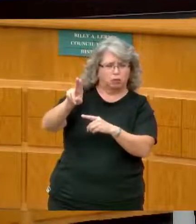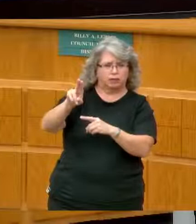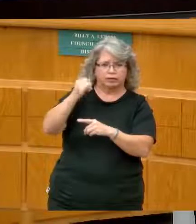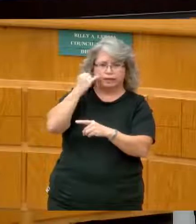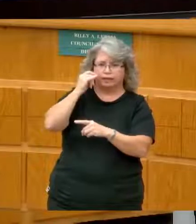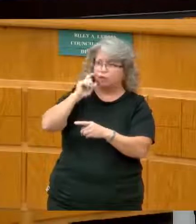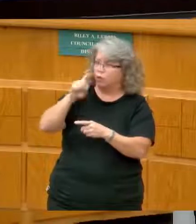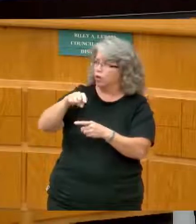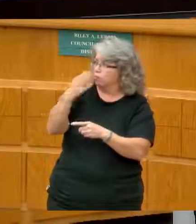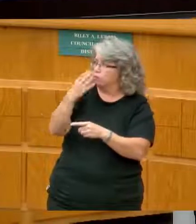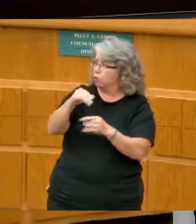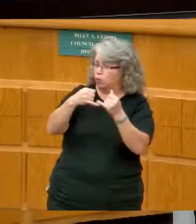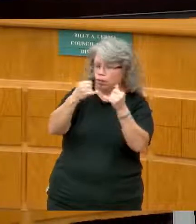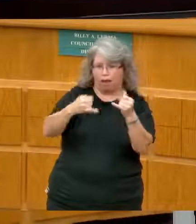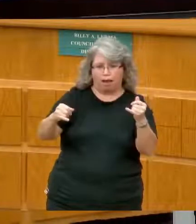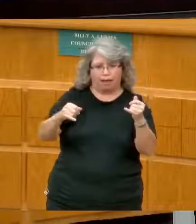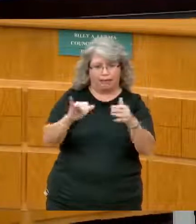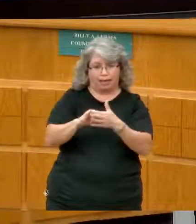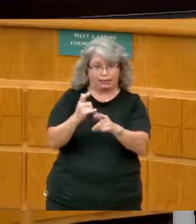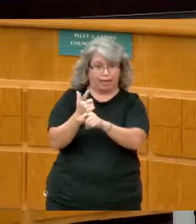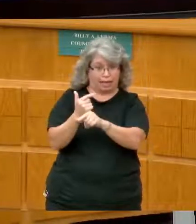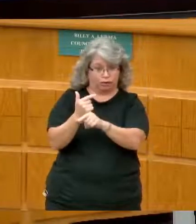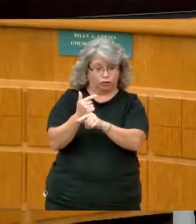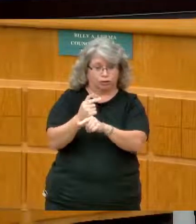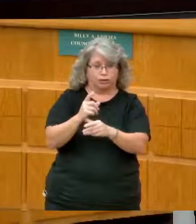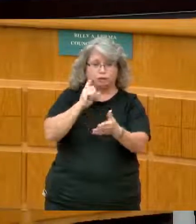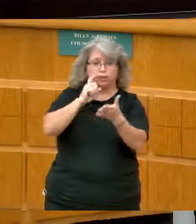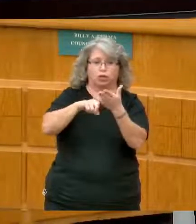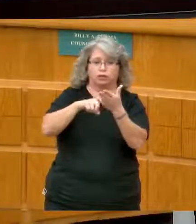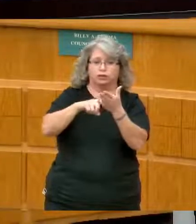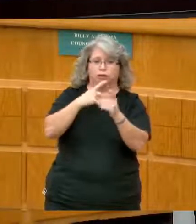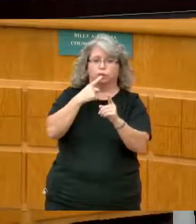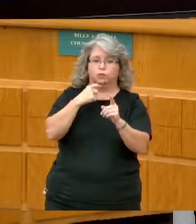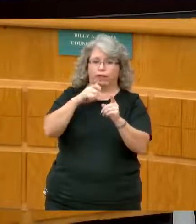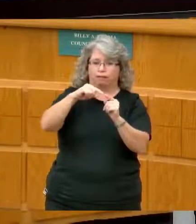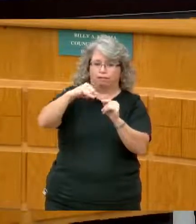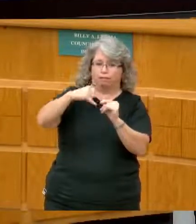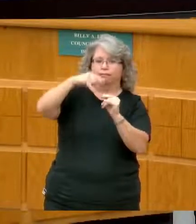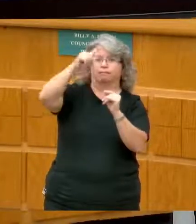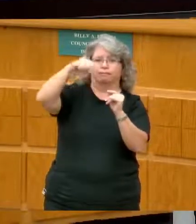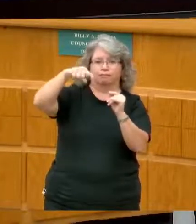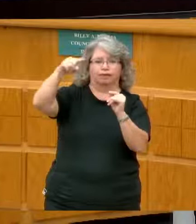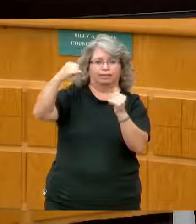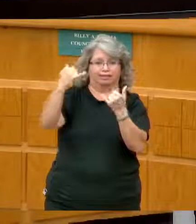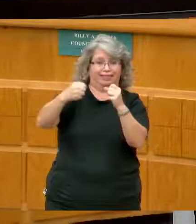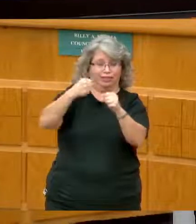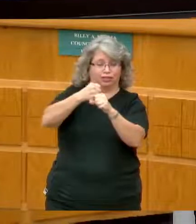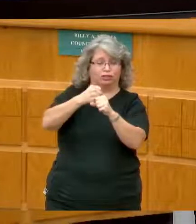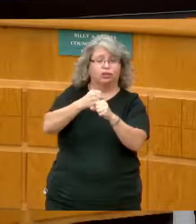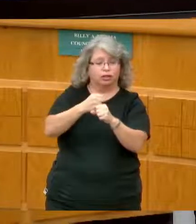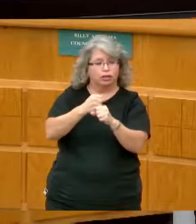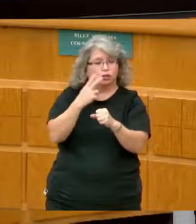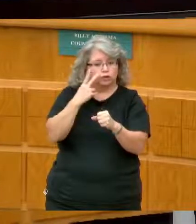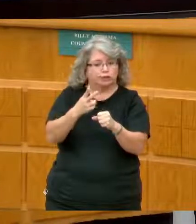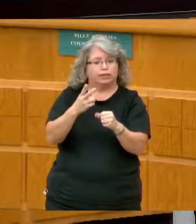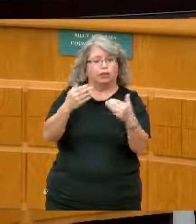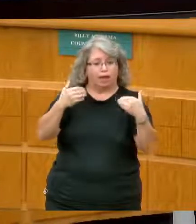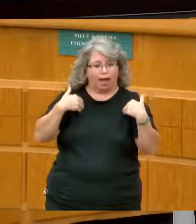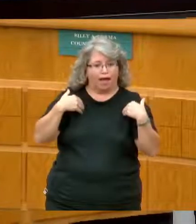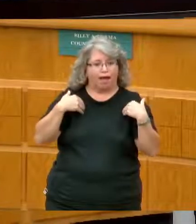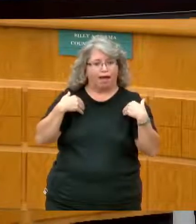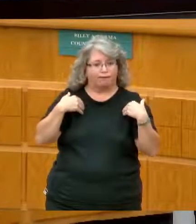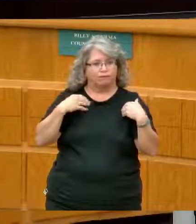blue line at the bottom, and you look at this year with the red line, you can see that we have flu activity here in Nueces